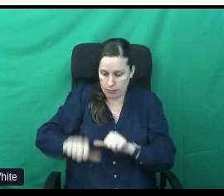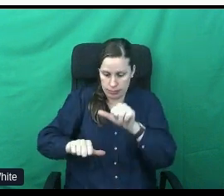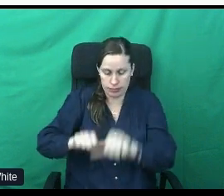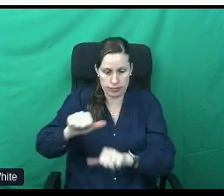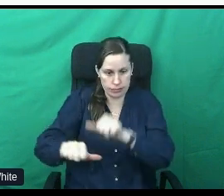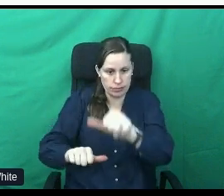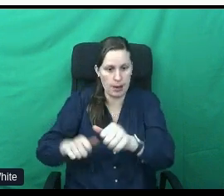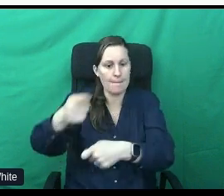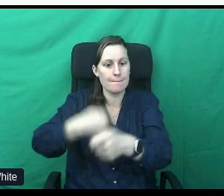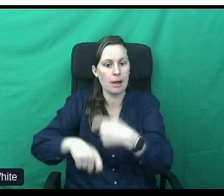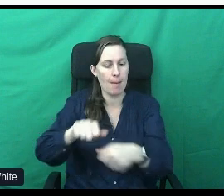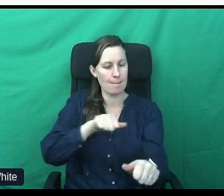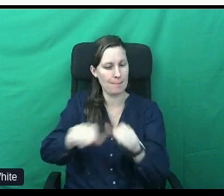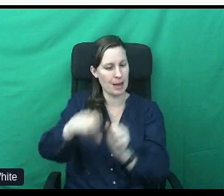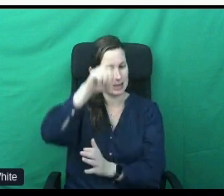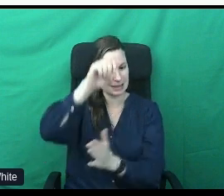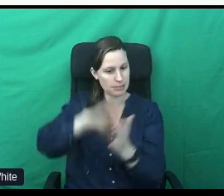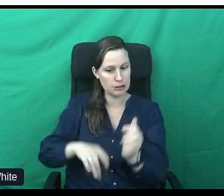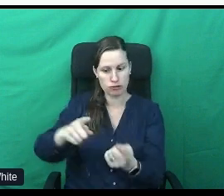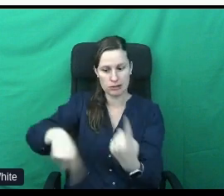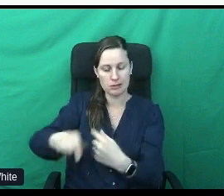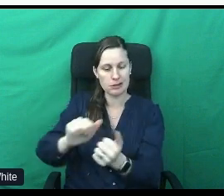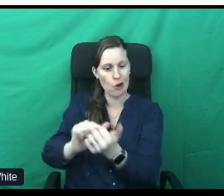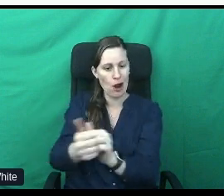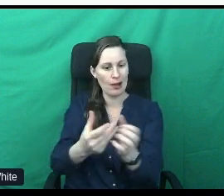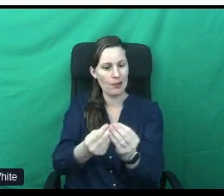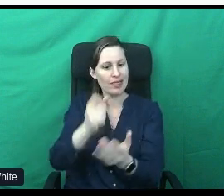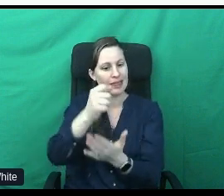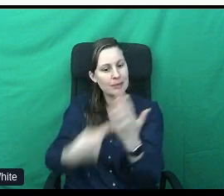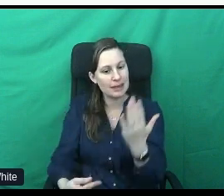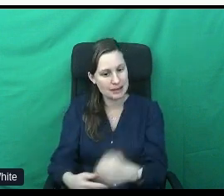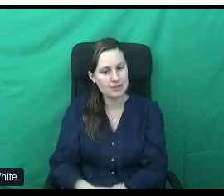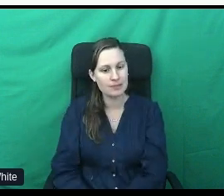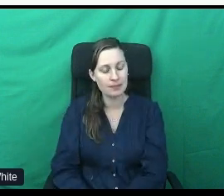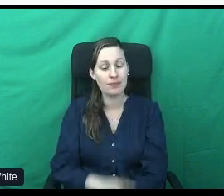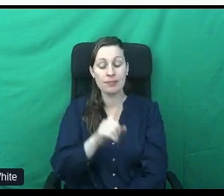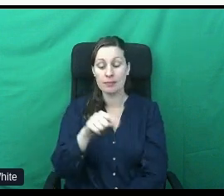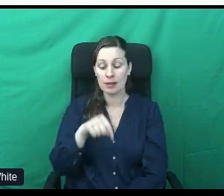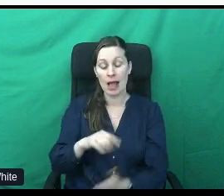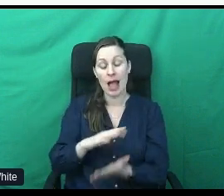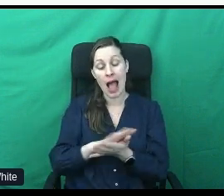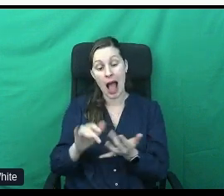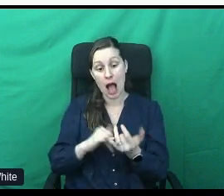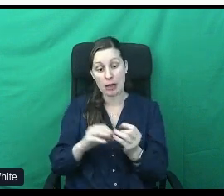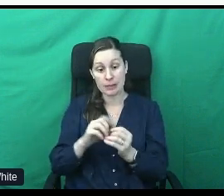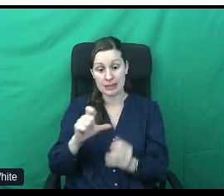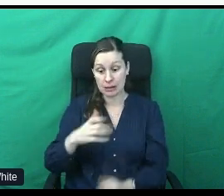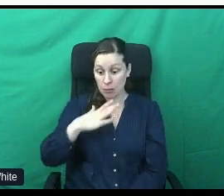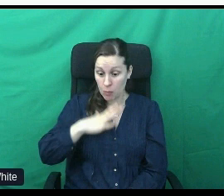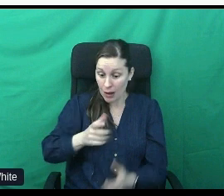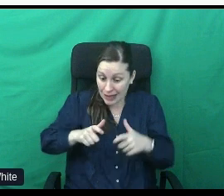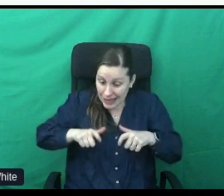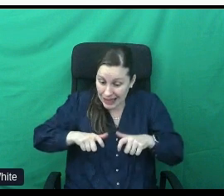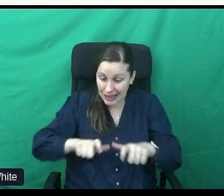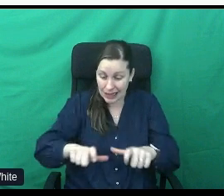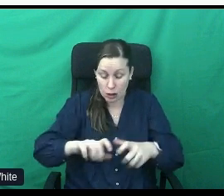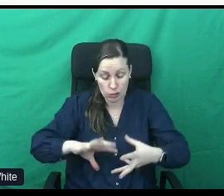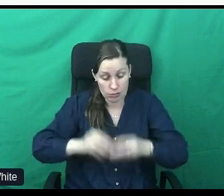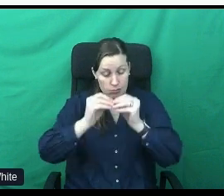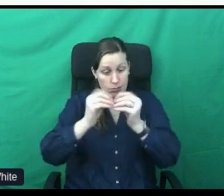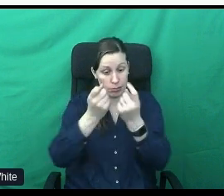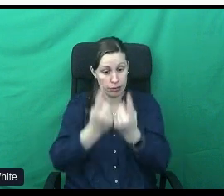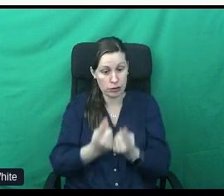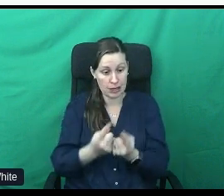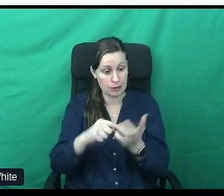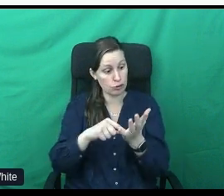best experience possible for our colleagues with disabilities. If HSBC are to continue to create products and services that represent the